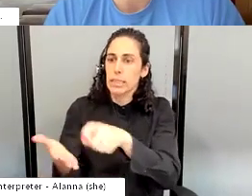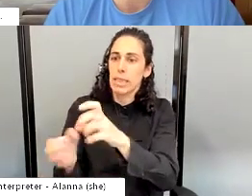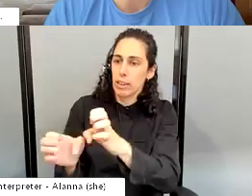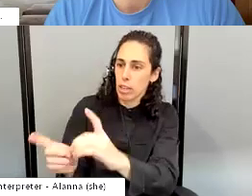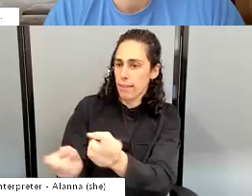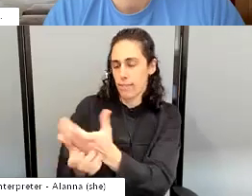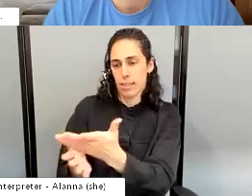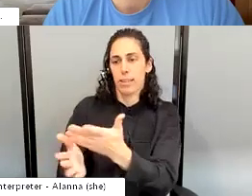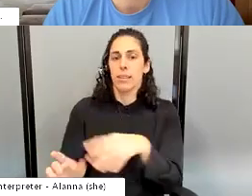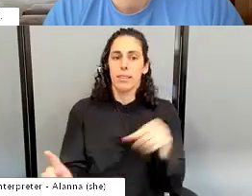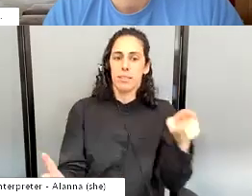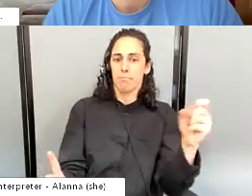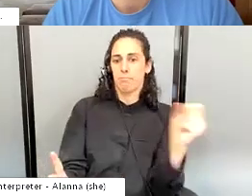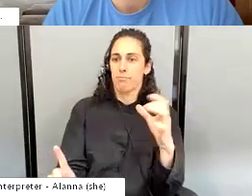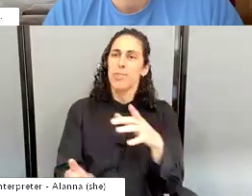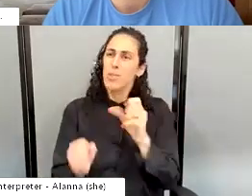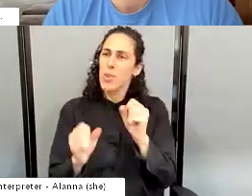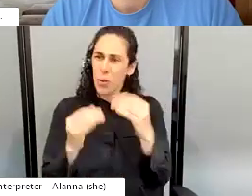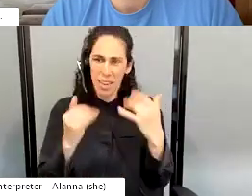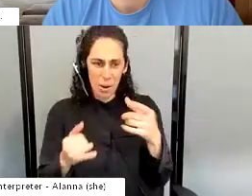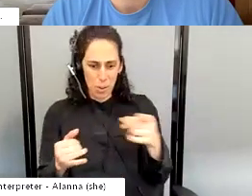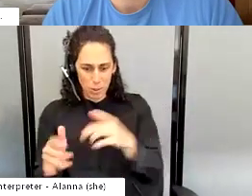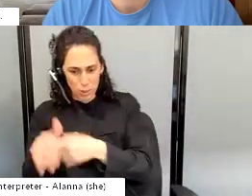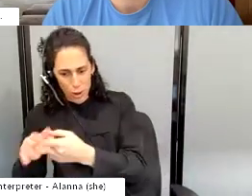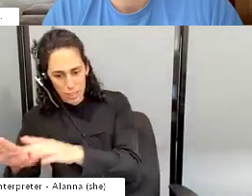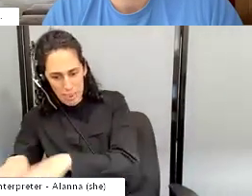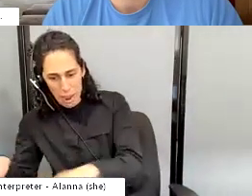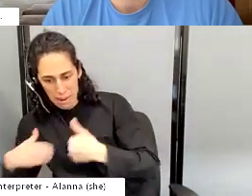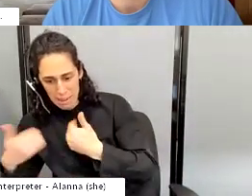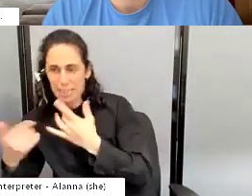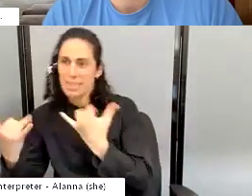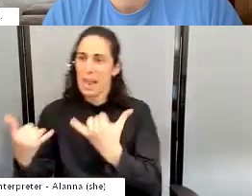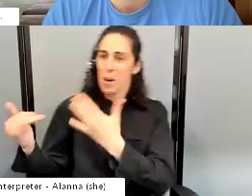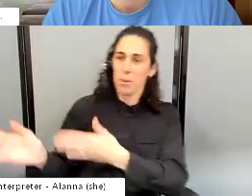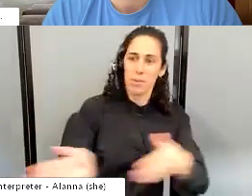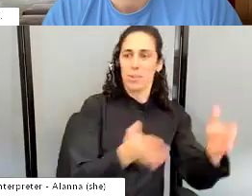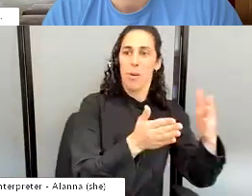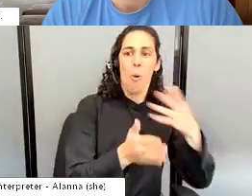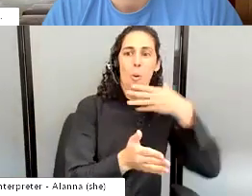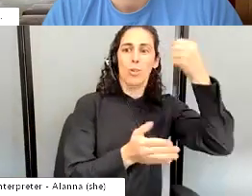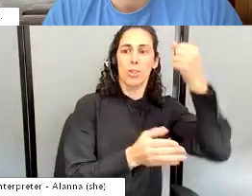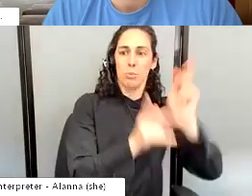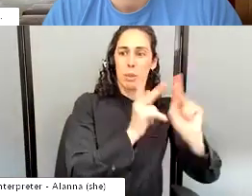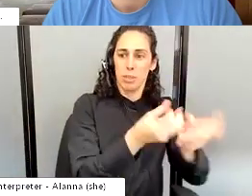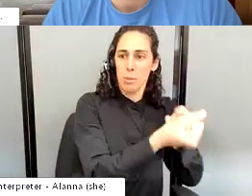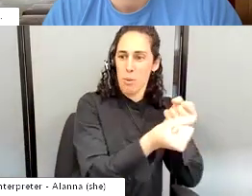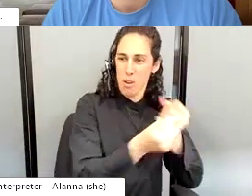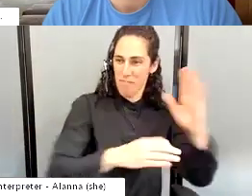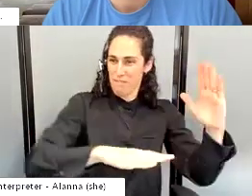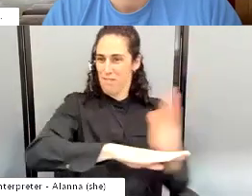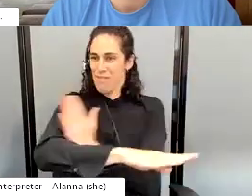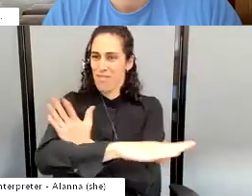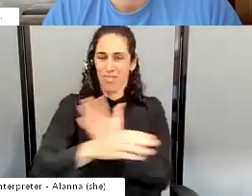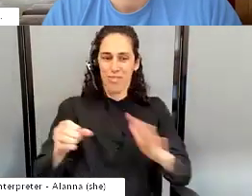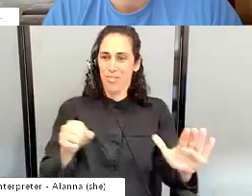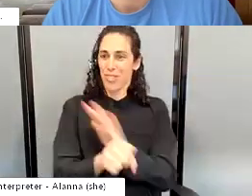approach to education. I love it. And we also have Phil Gratton, a workshop instructor at Connected